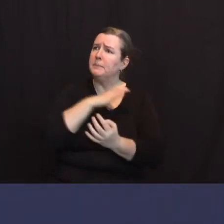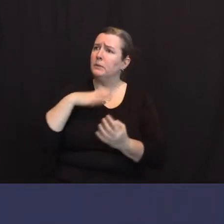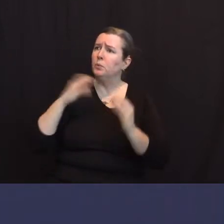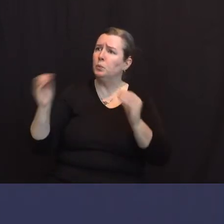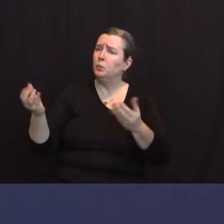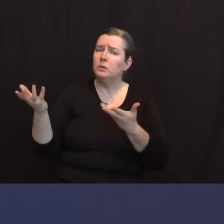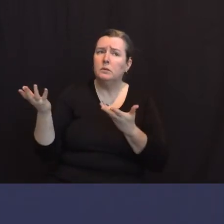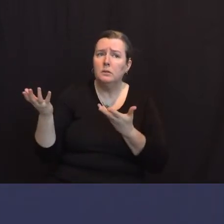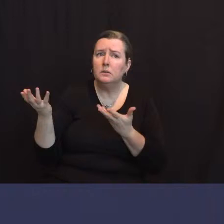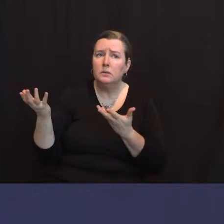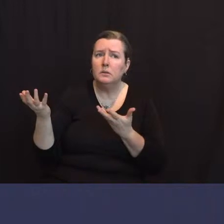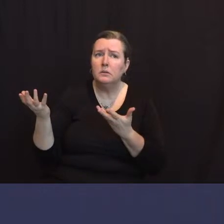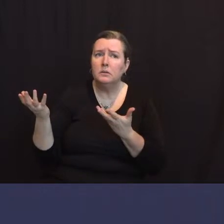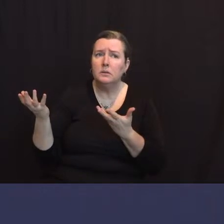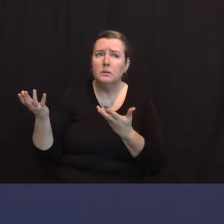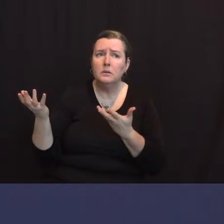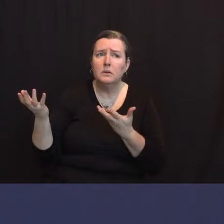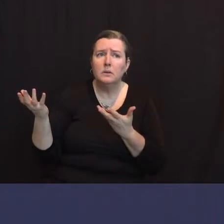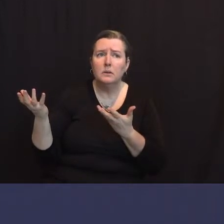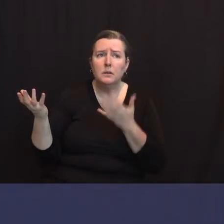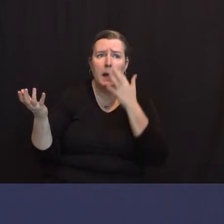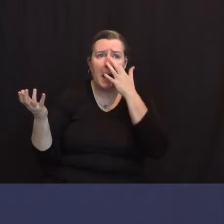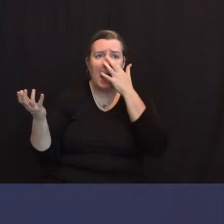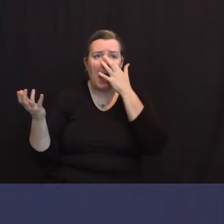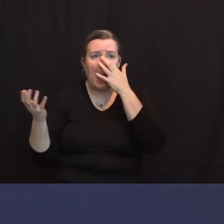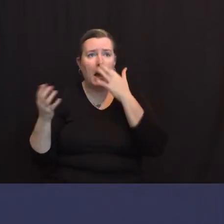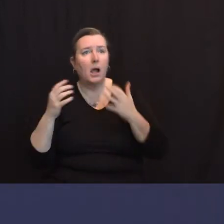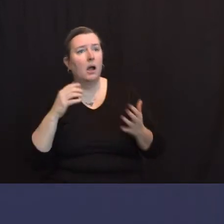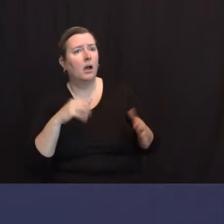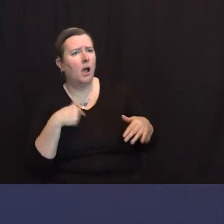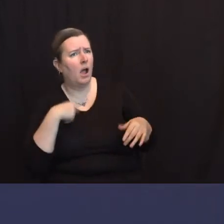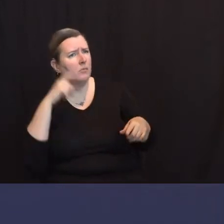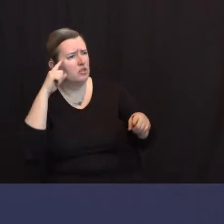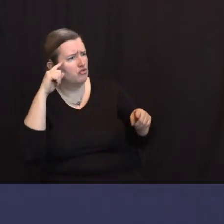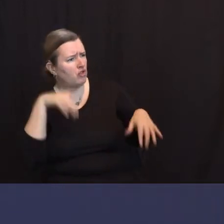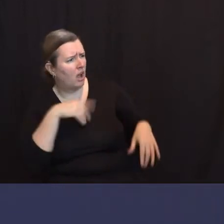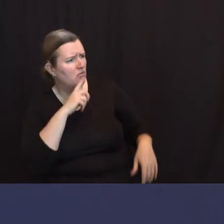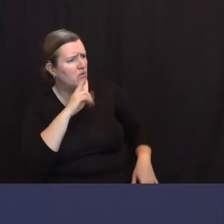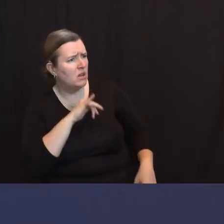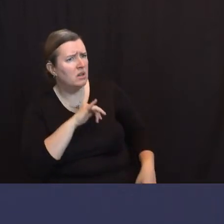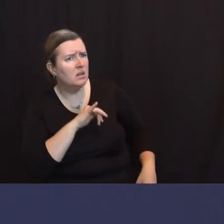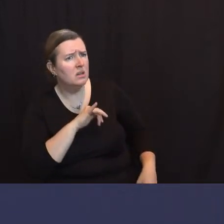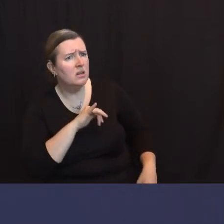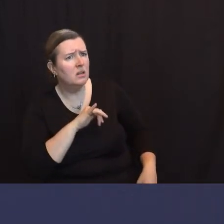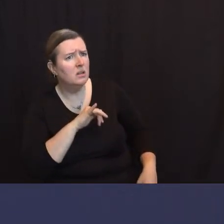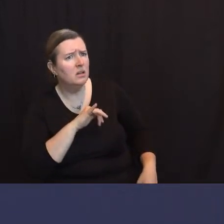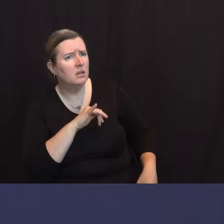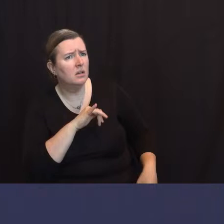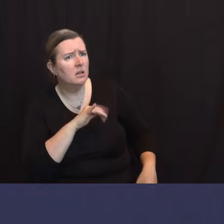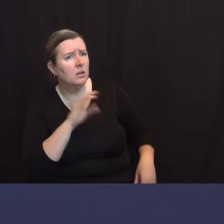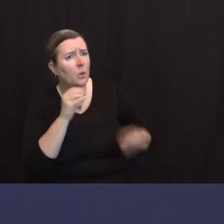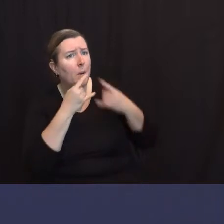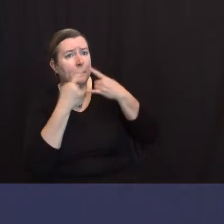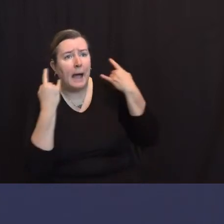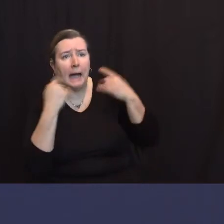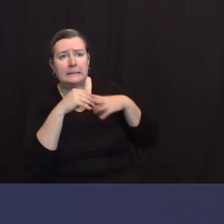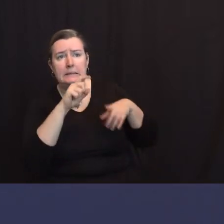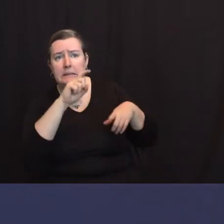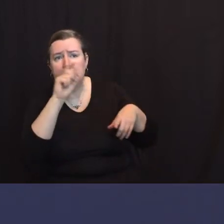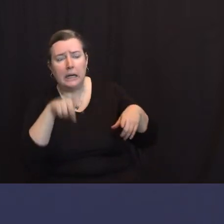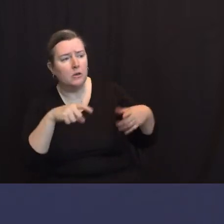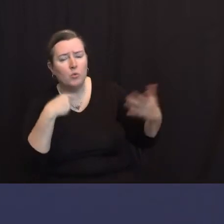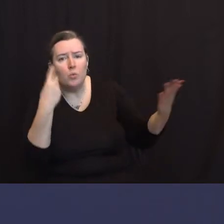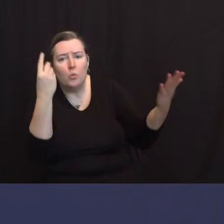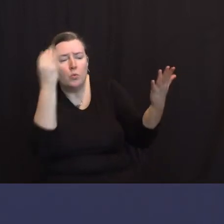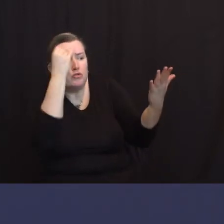From the top, Matt, I'm stunned. I don't know what these states are looking at. It just takes my breath away.